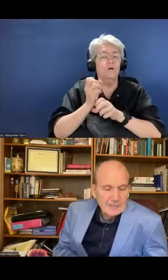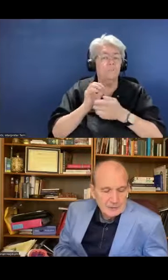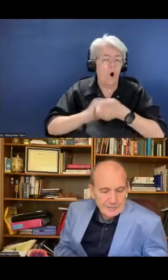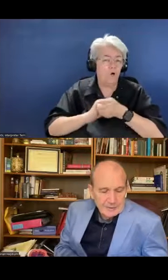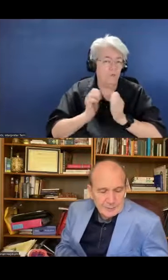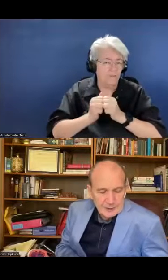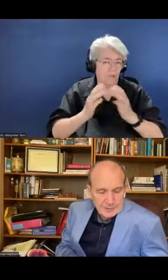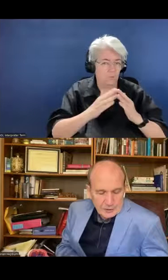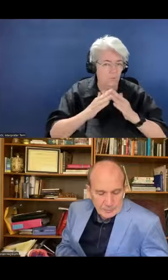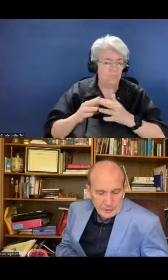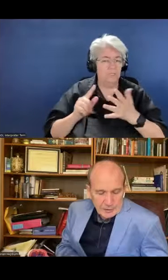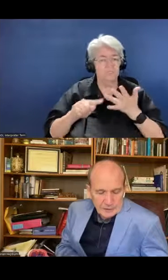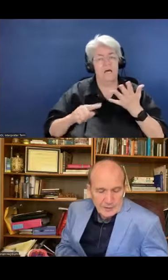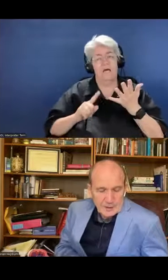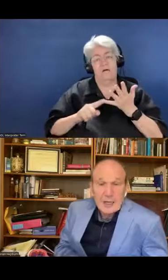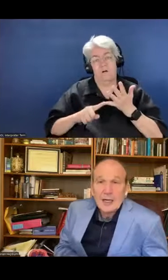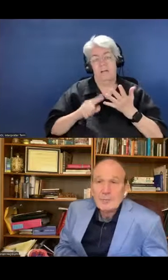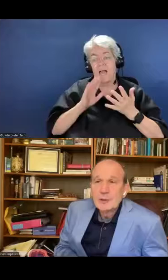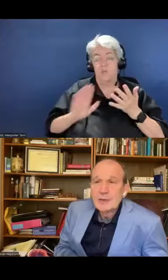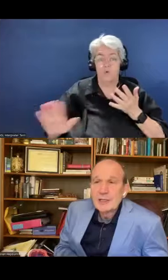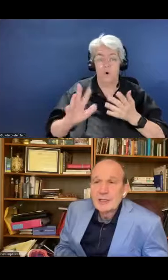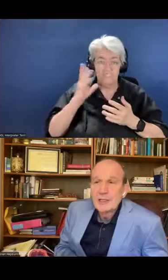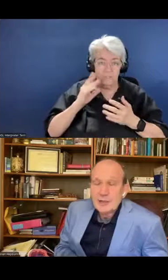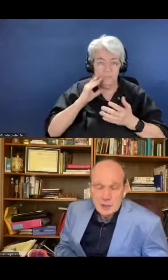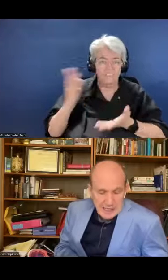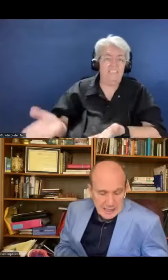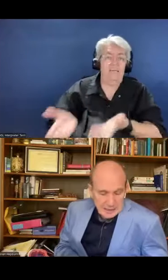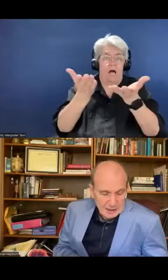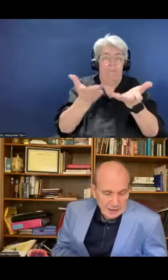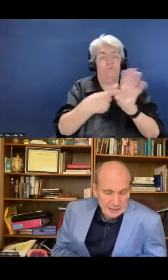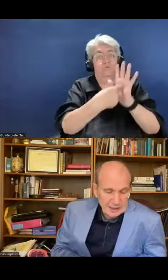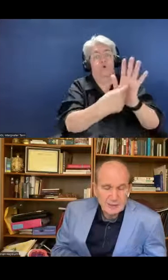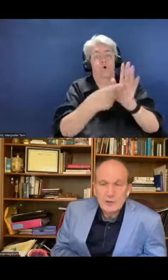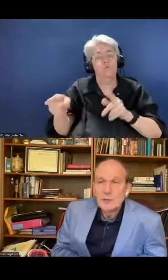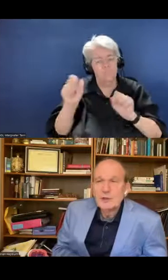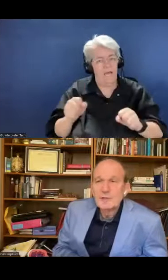And 5, lift up lived experiences. I put the link in the chat.